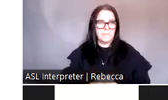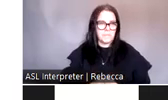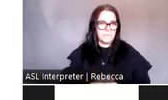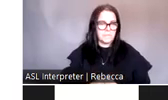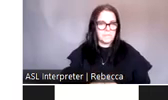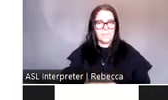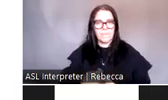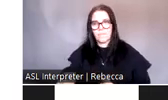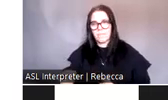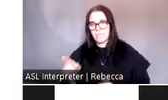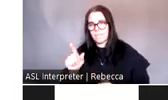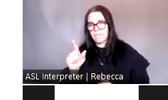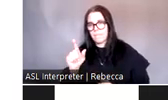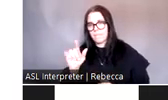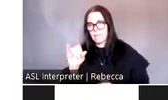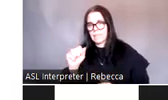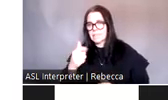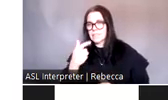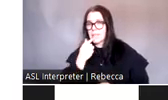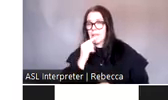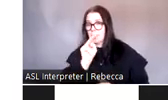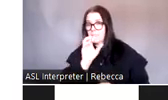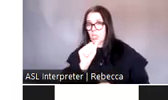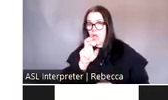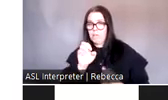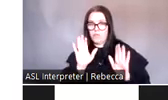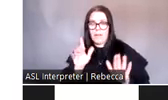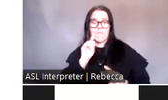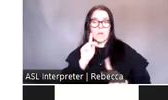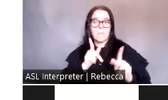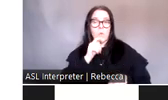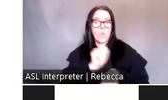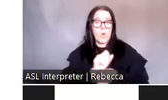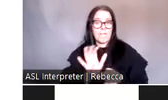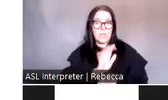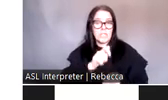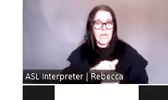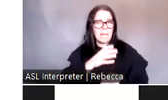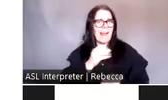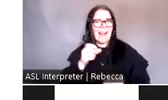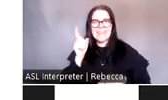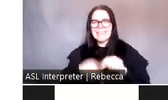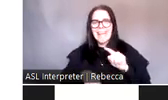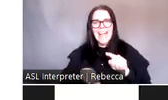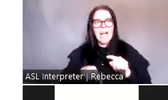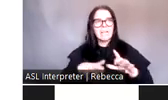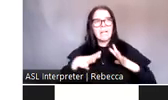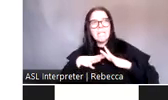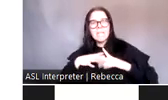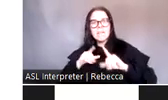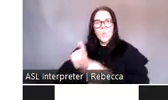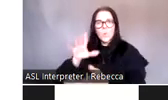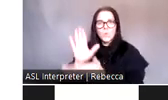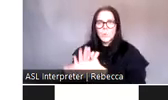Lisa says, MCs, micro-credentials are great for folks who are working full-time and can't take months off to go back to school.